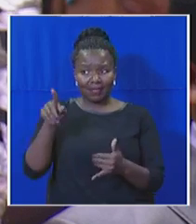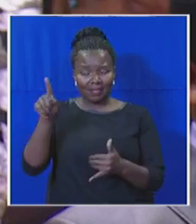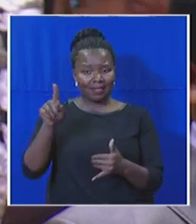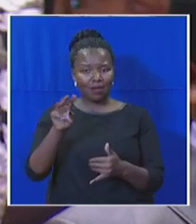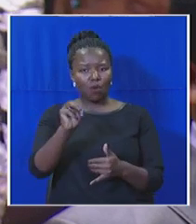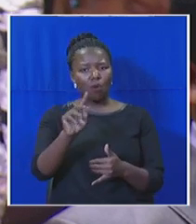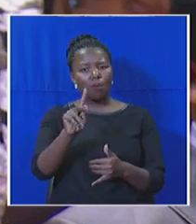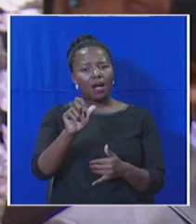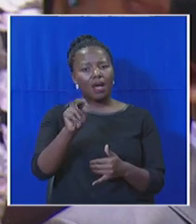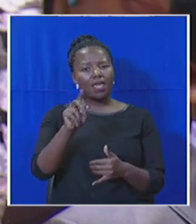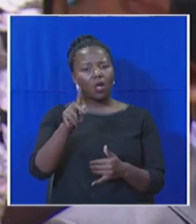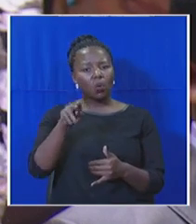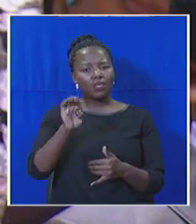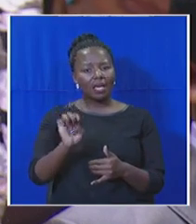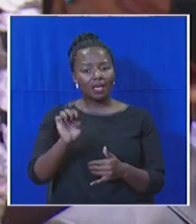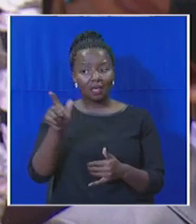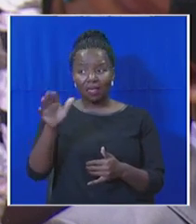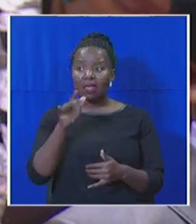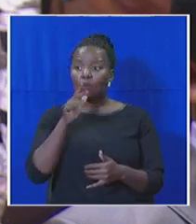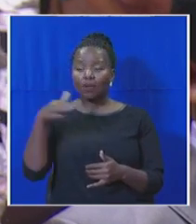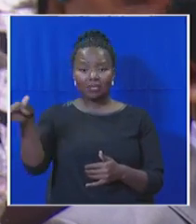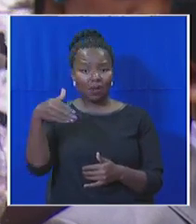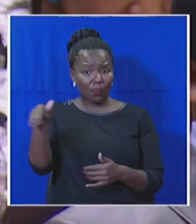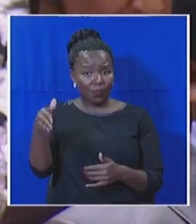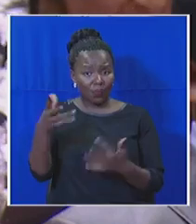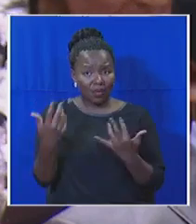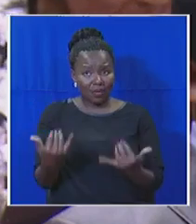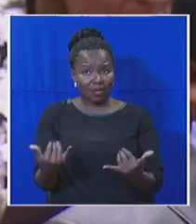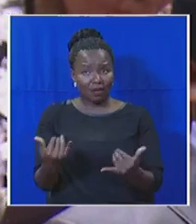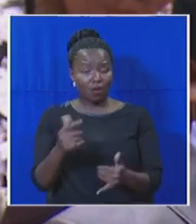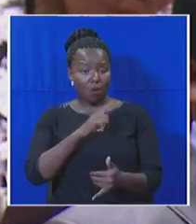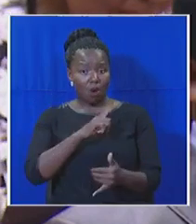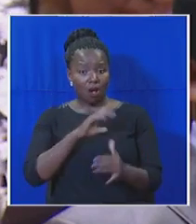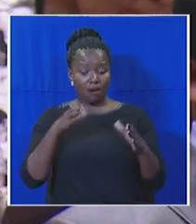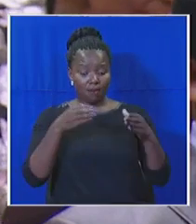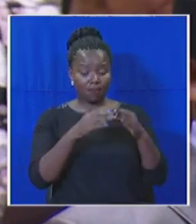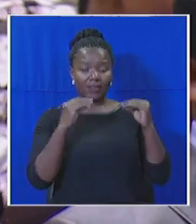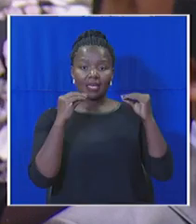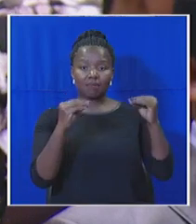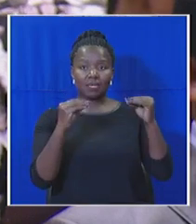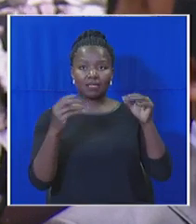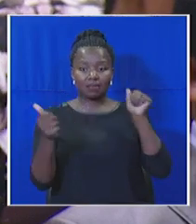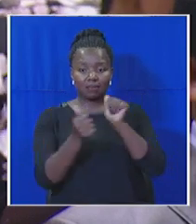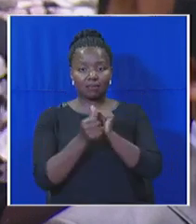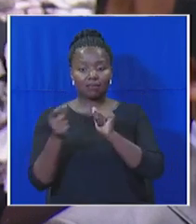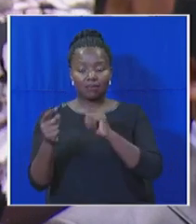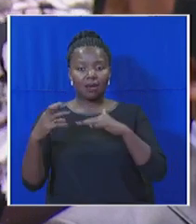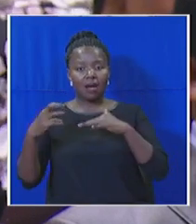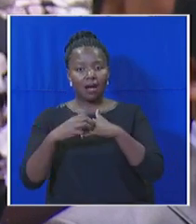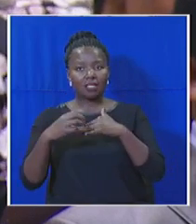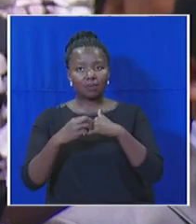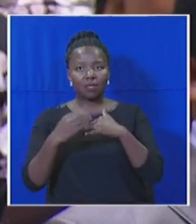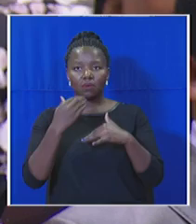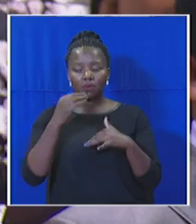hit community, it's got no water. It's got no water because a company linked to the husband of a KZN